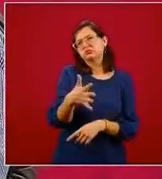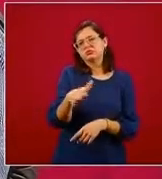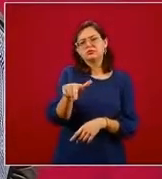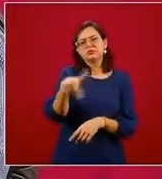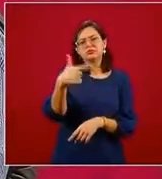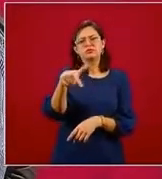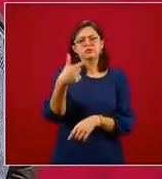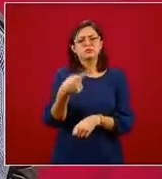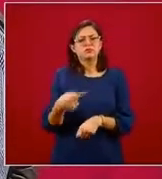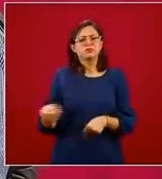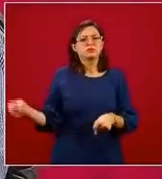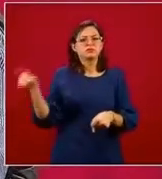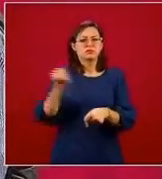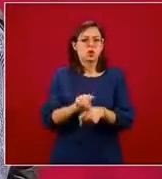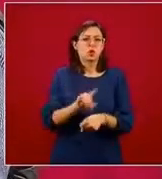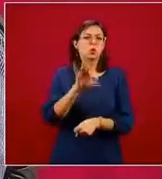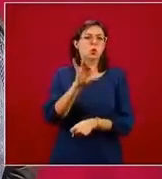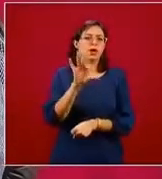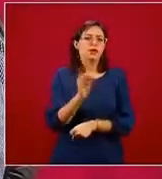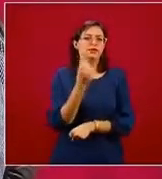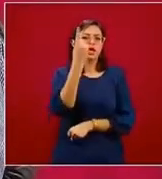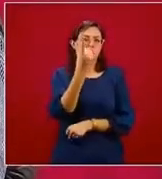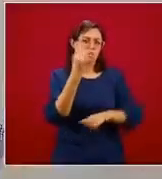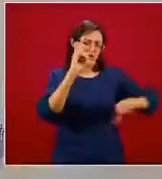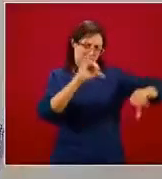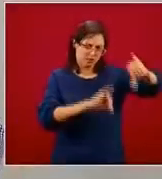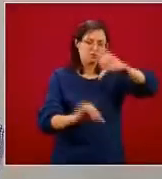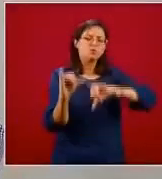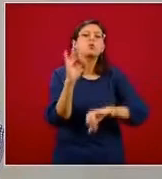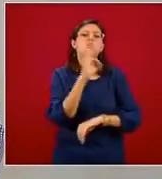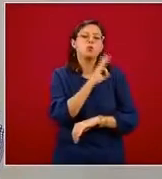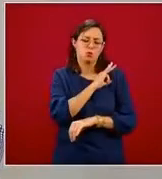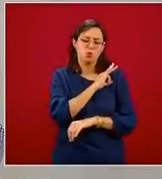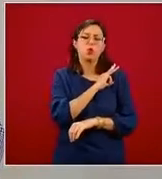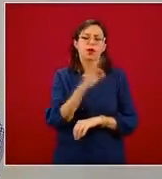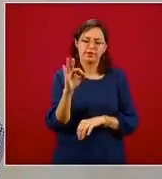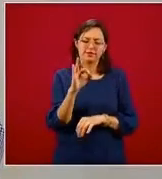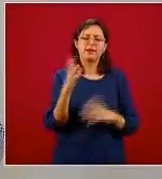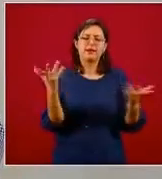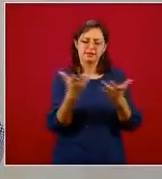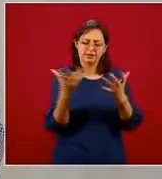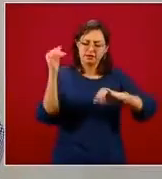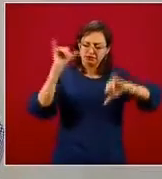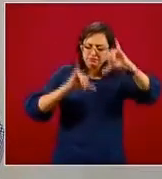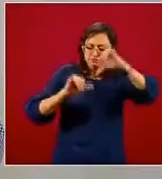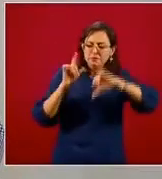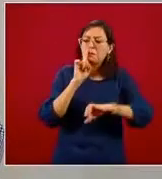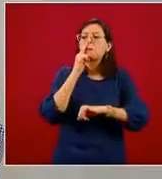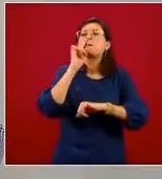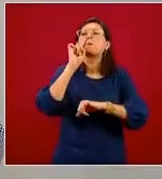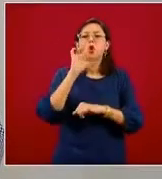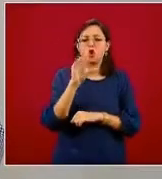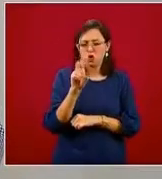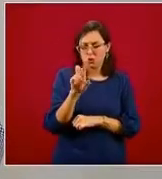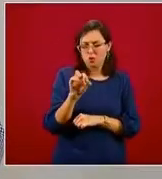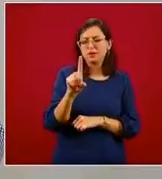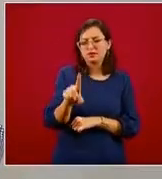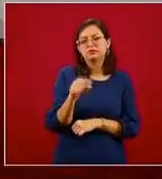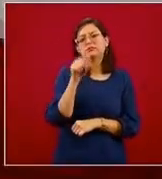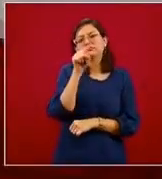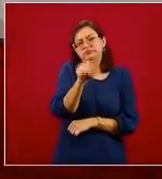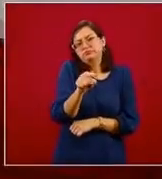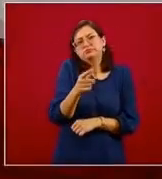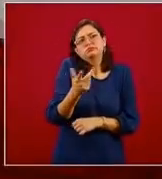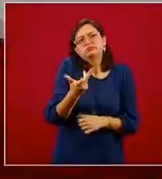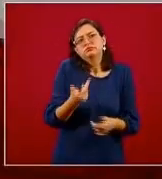are son available to be 41 using los those laboratorios tests. Now que we han have tenido este 41 labs reconocimiento y que who are además varios de ellos recognized son and redes